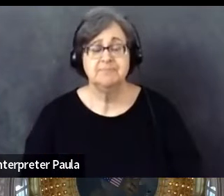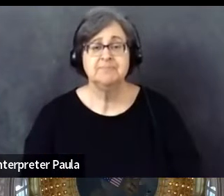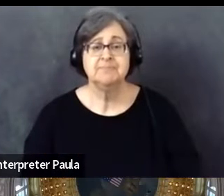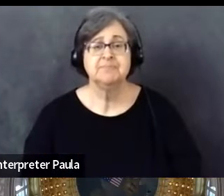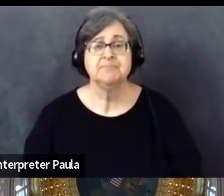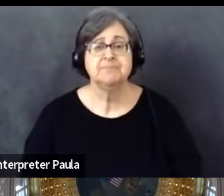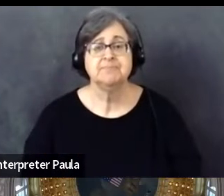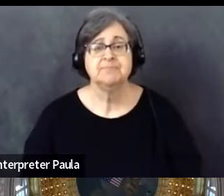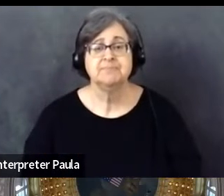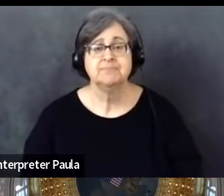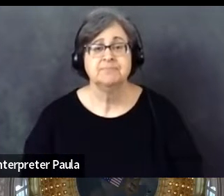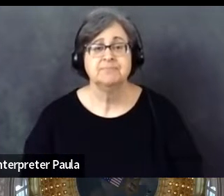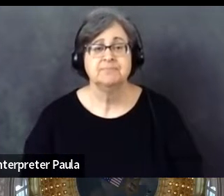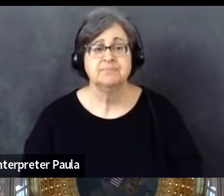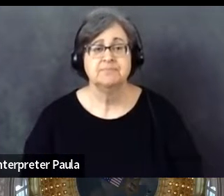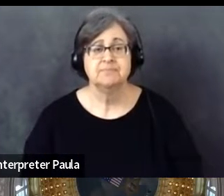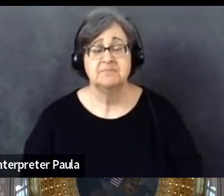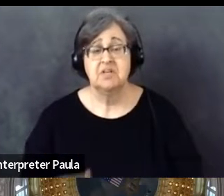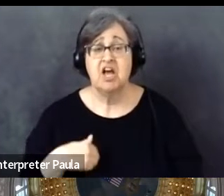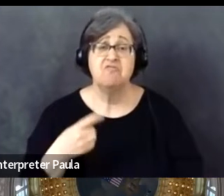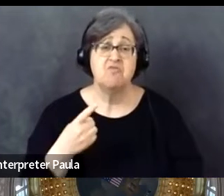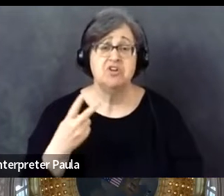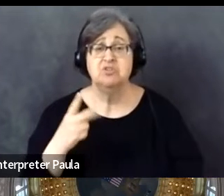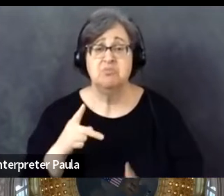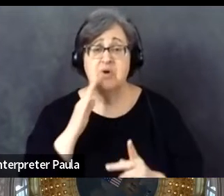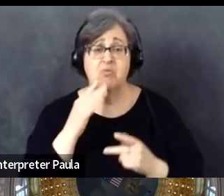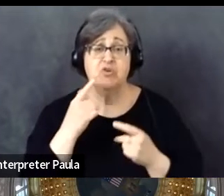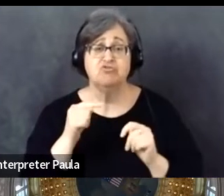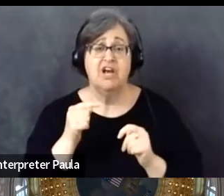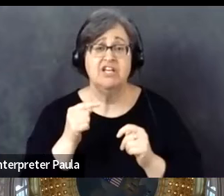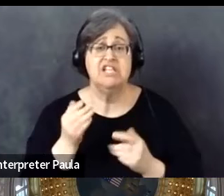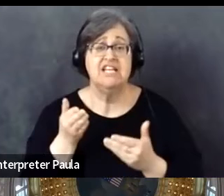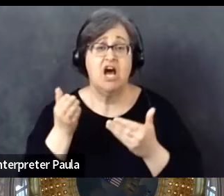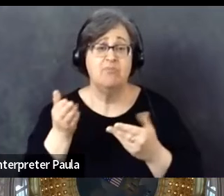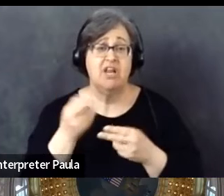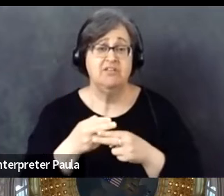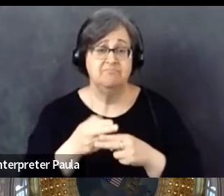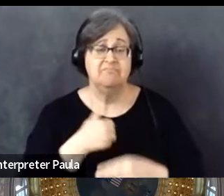So I have, I think, one or two people I'm going to try to nominate myself. So